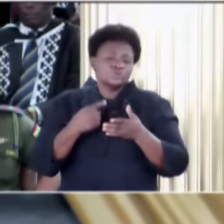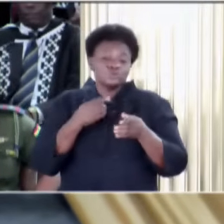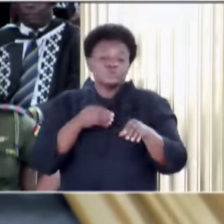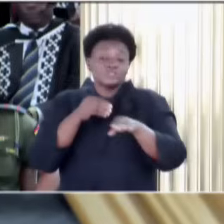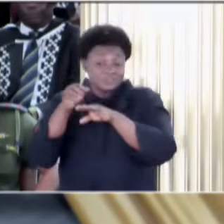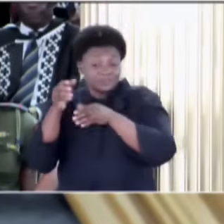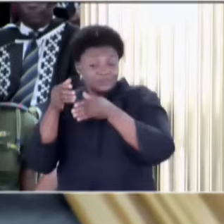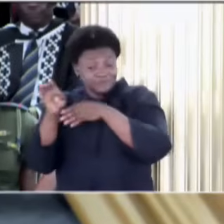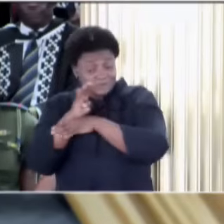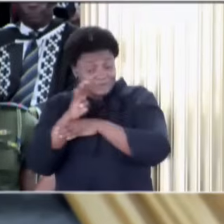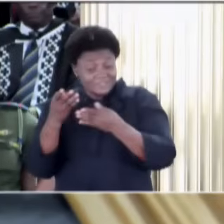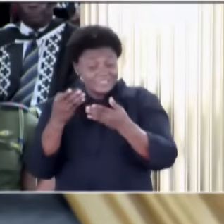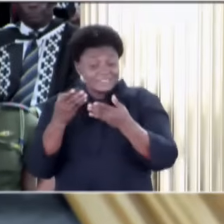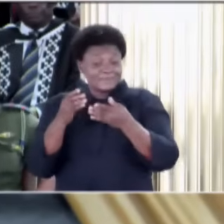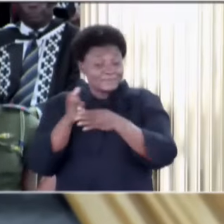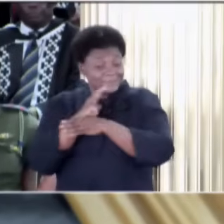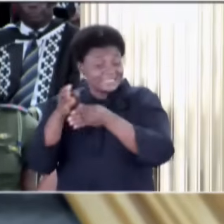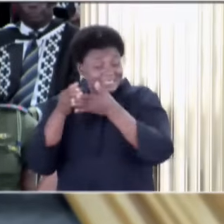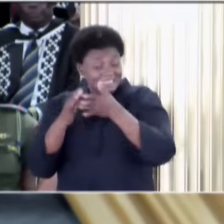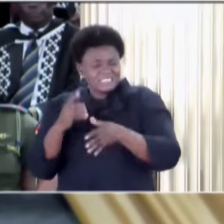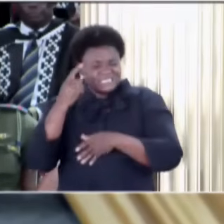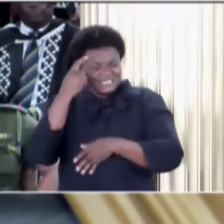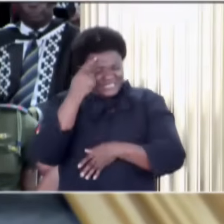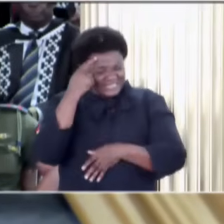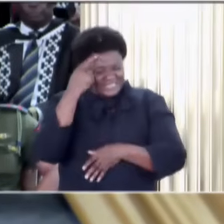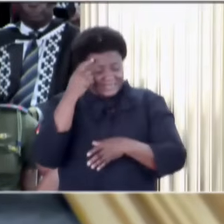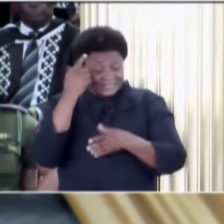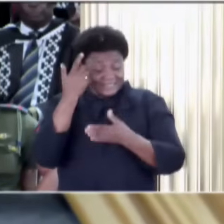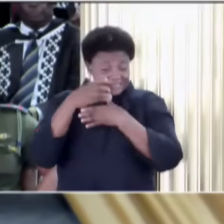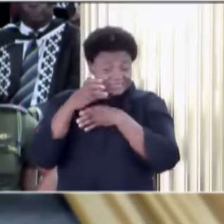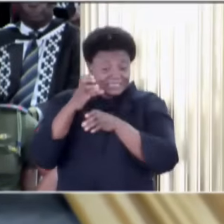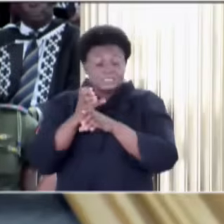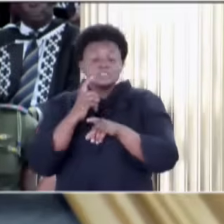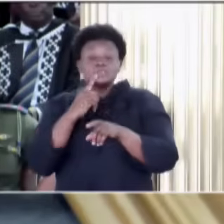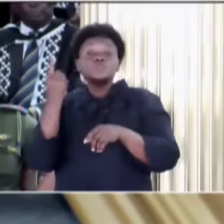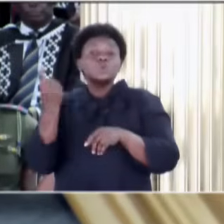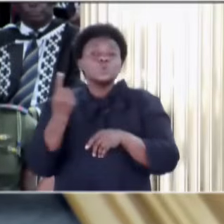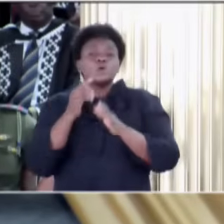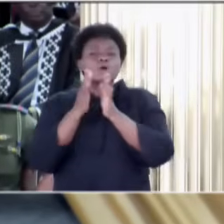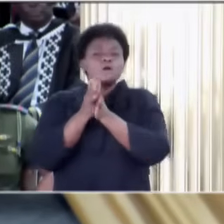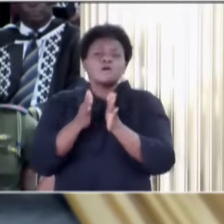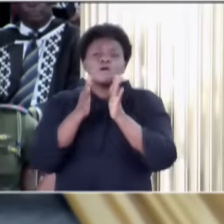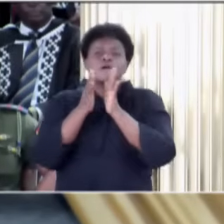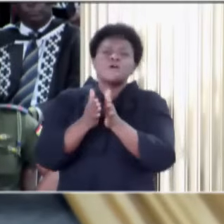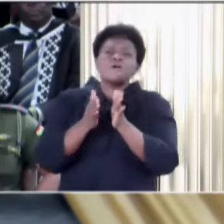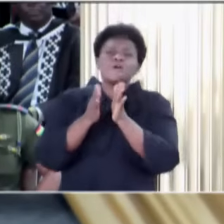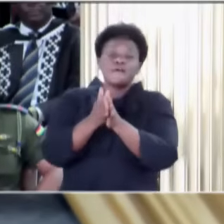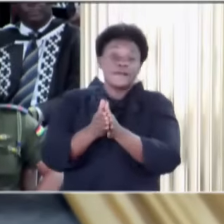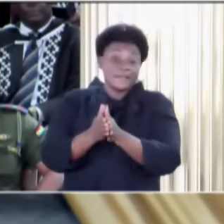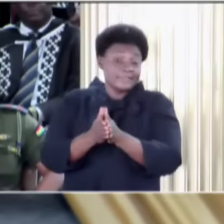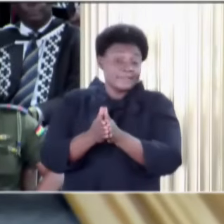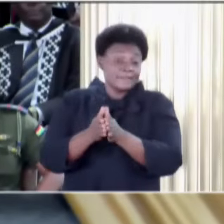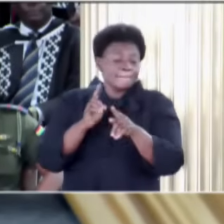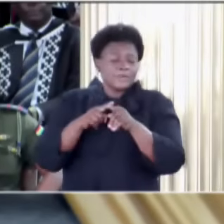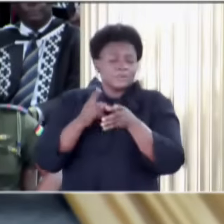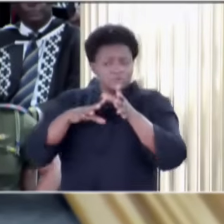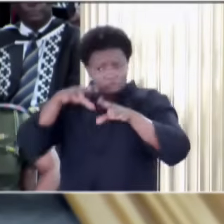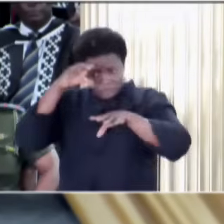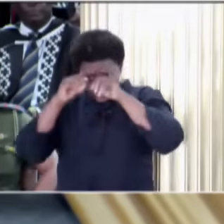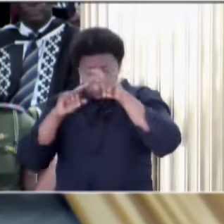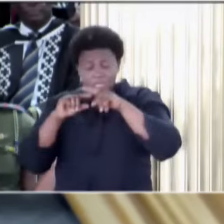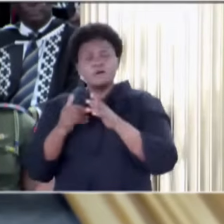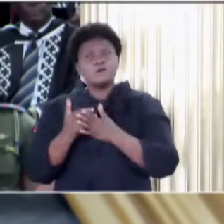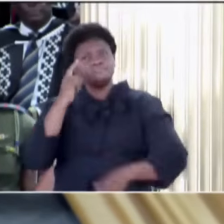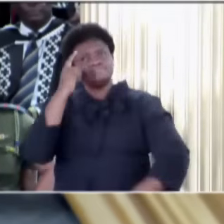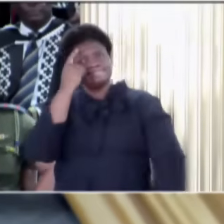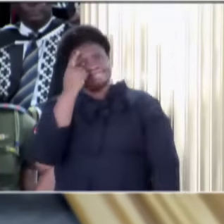leaders, thinkers, creatives, and not always asking for something, but to learn how they think,